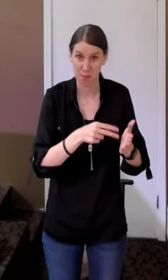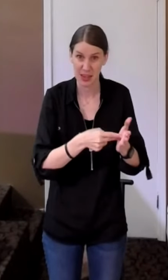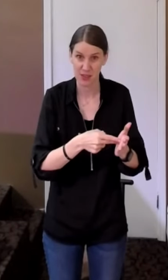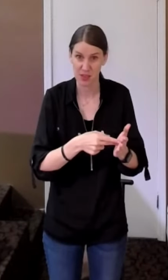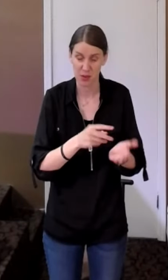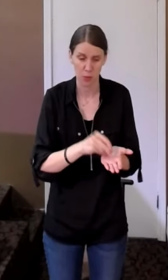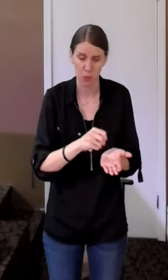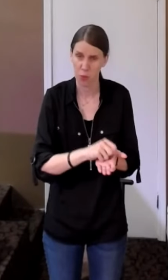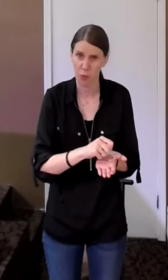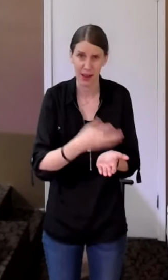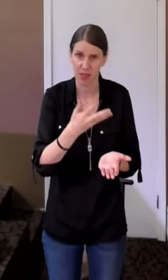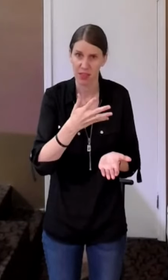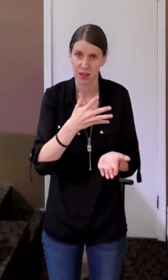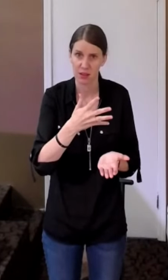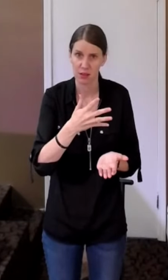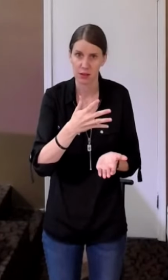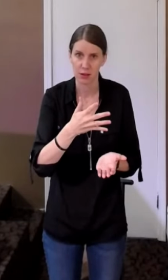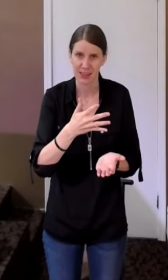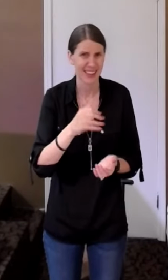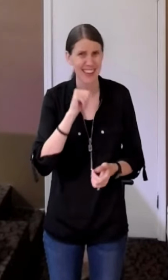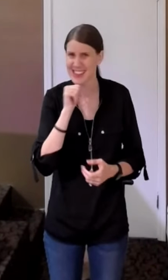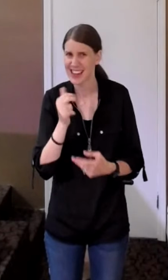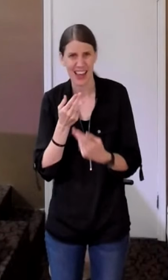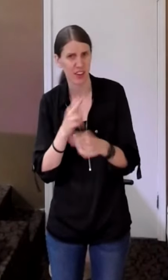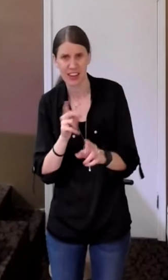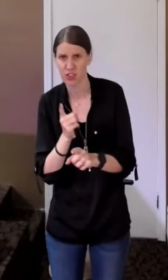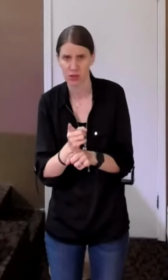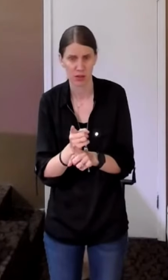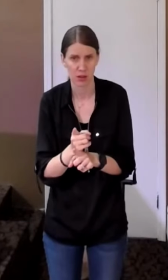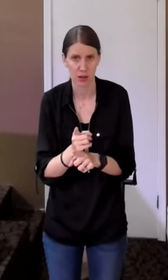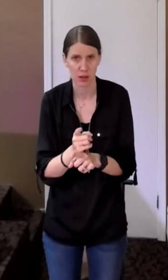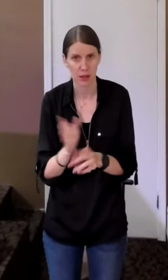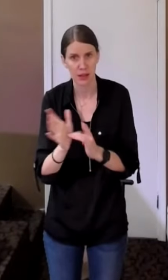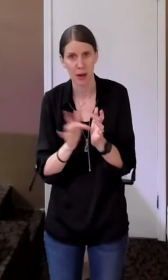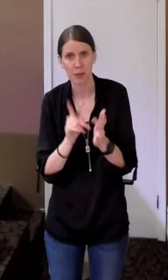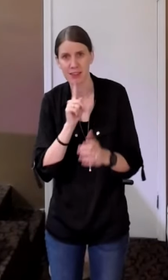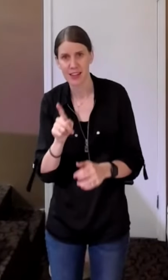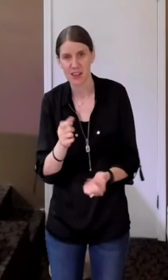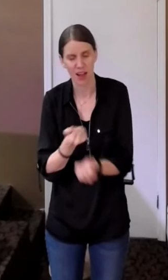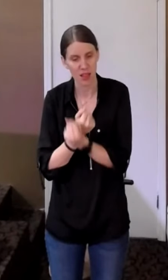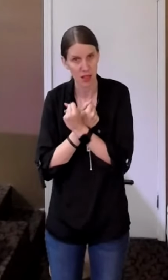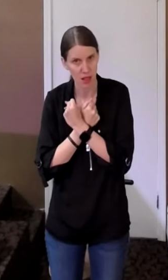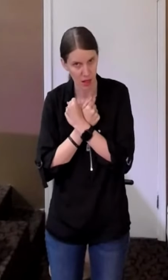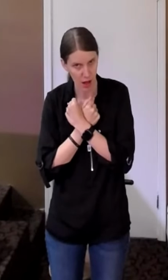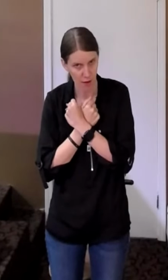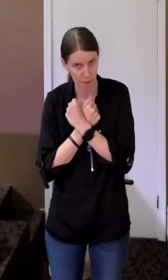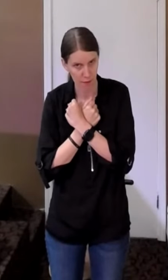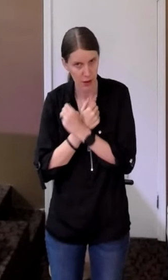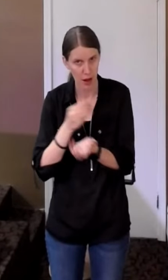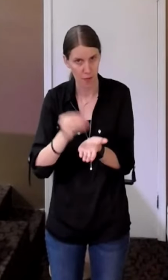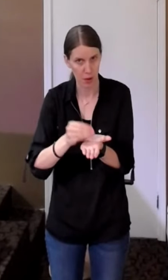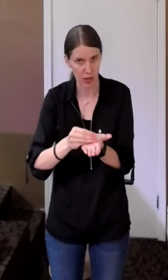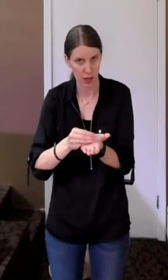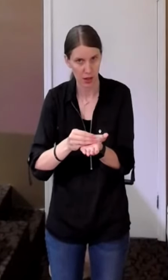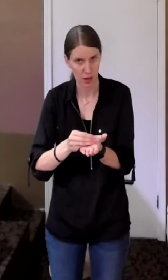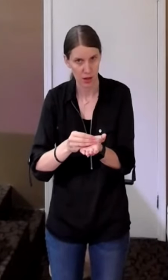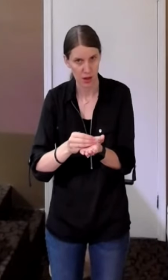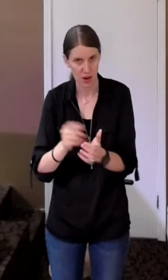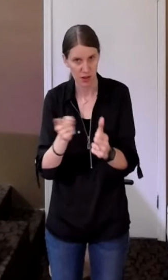wealth's not the answer. Scripture actually says, for the love of money is the root of all